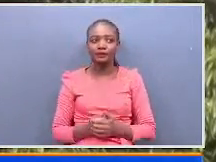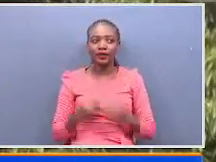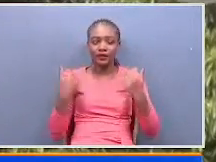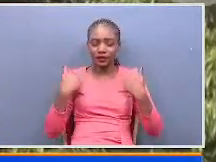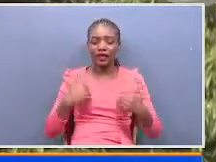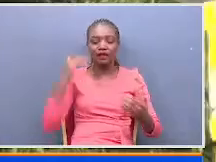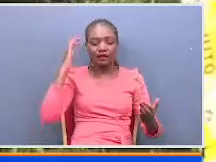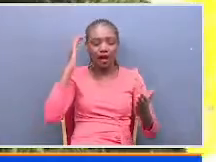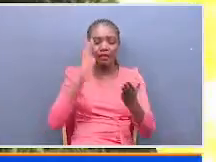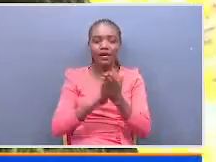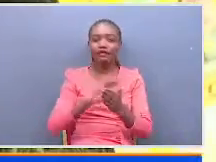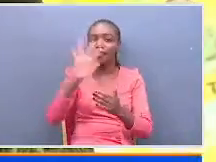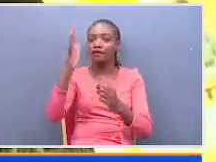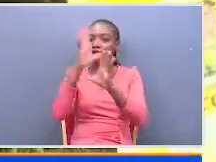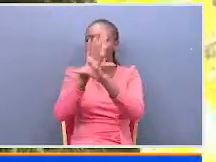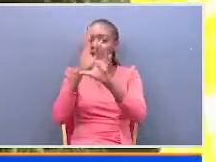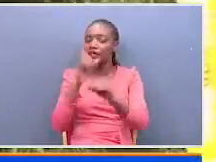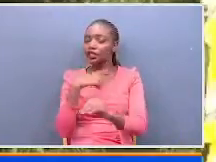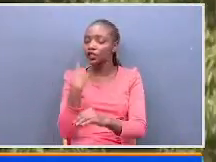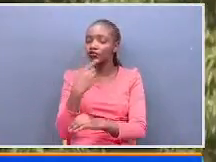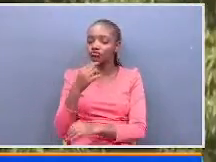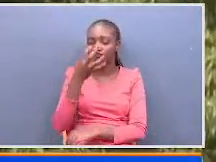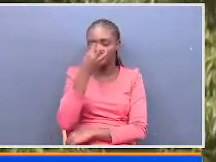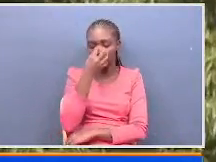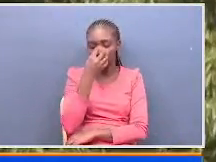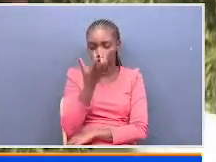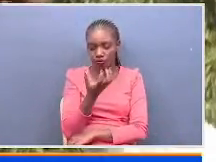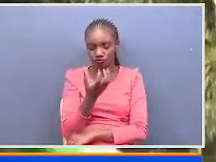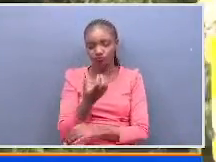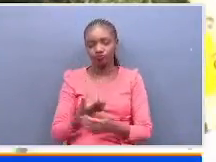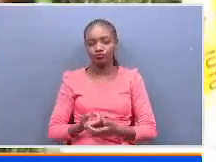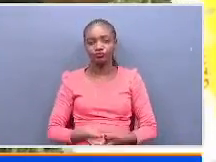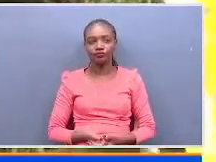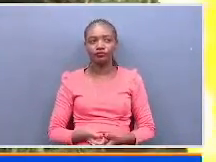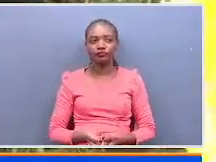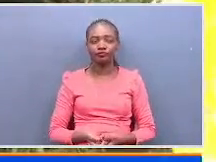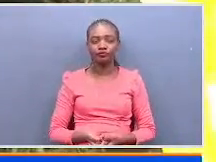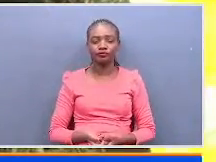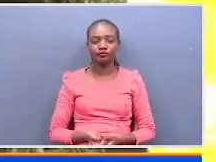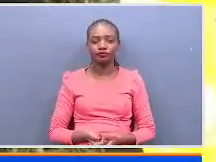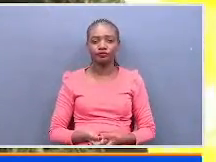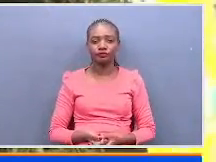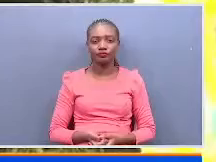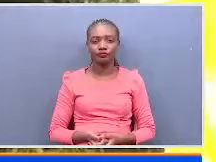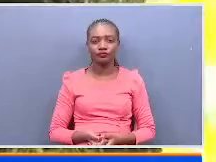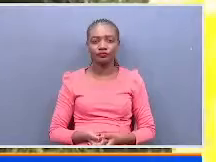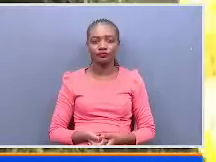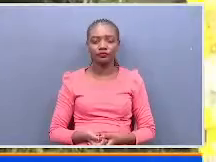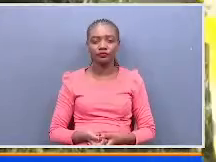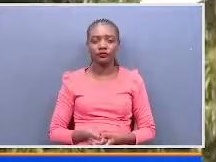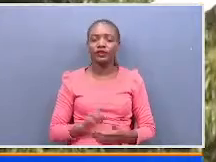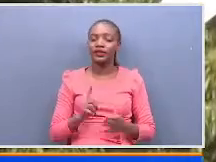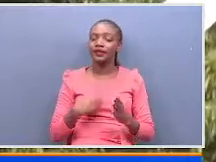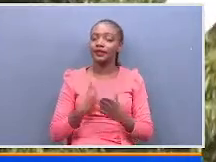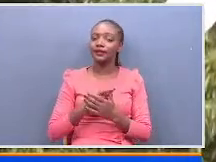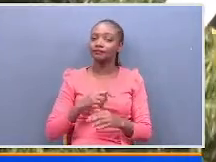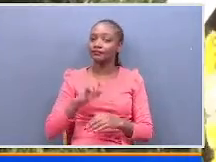the fifth president atakuwa William Samoei Arap Ruto. Ya